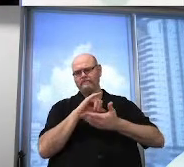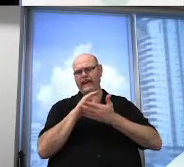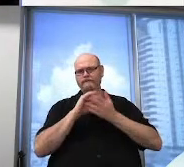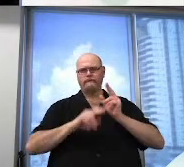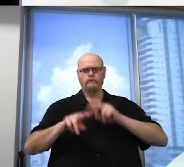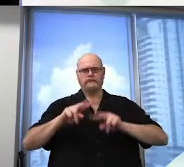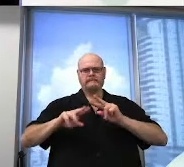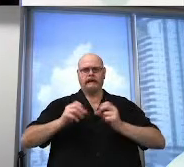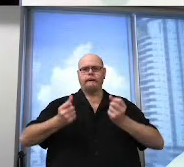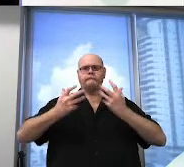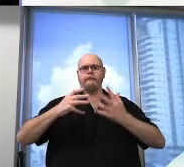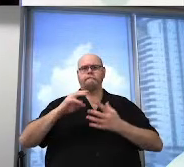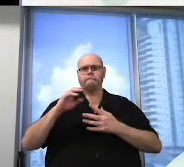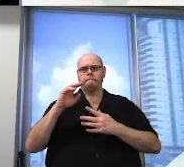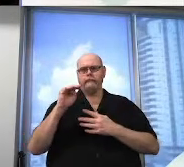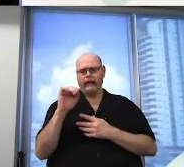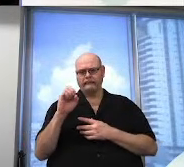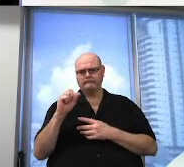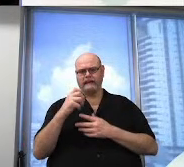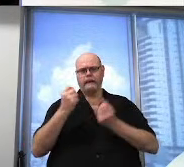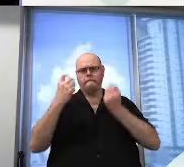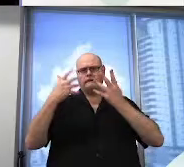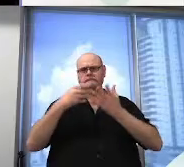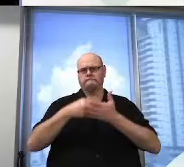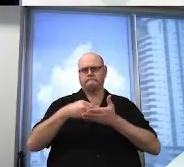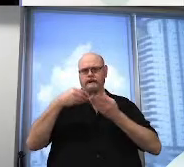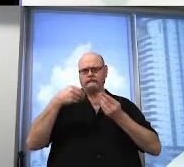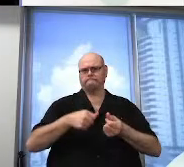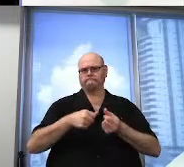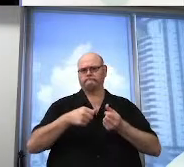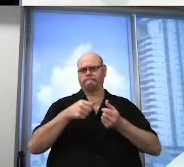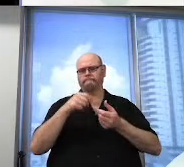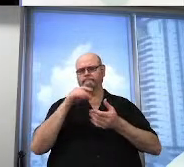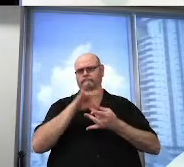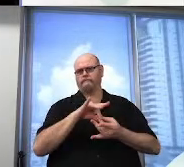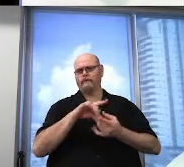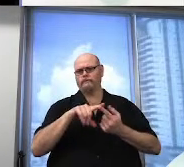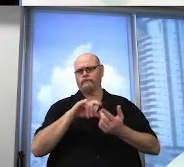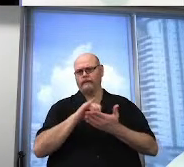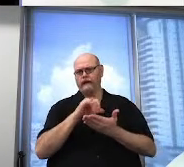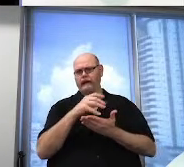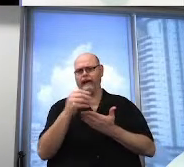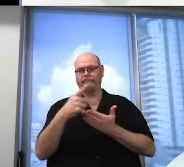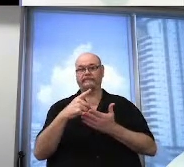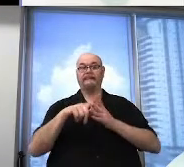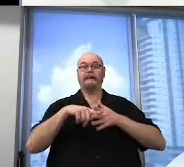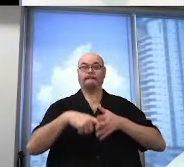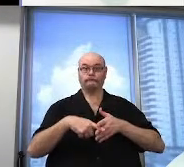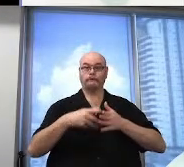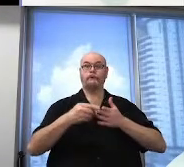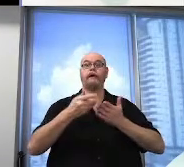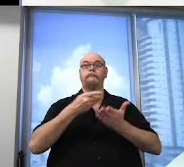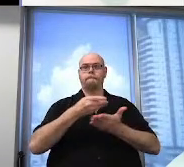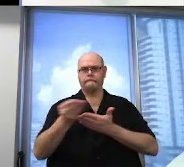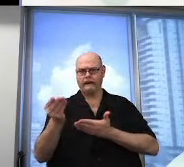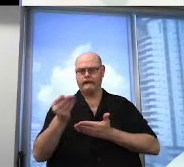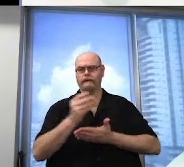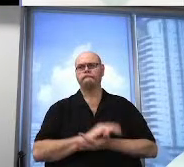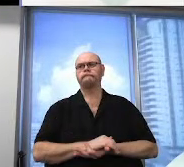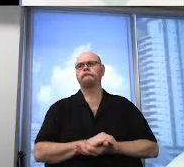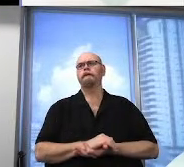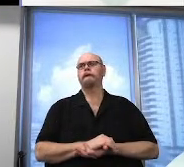miles and determine the entire scope, and there's expenditures associated with that as part of the process to execute and then verify.